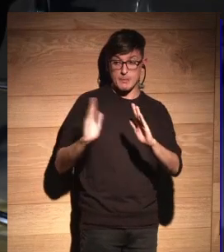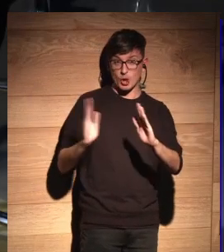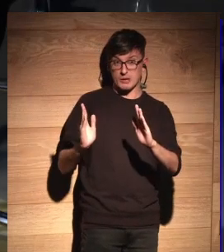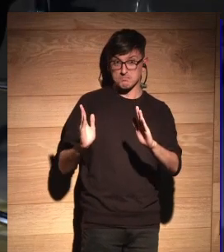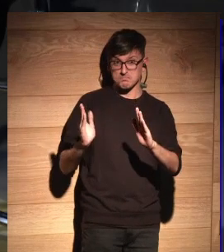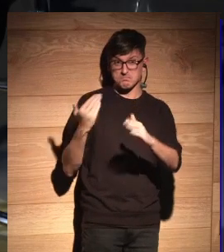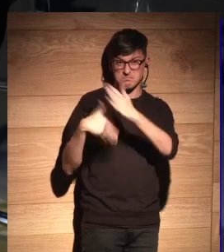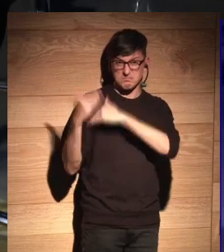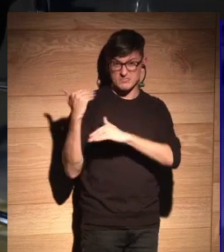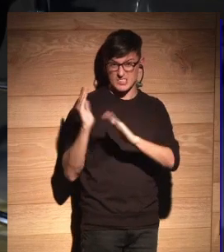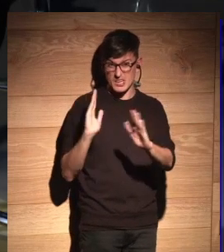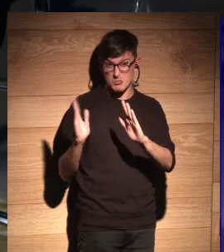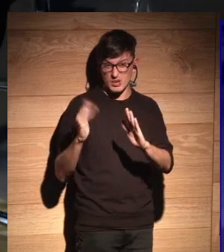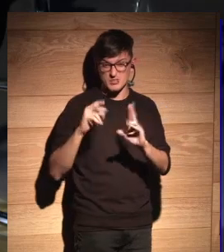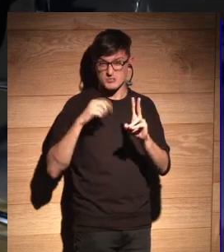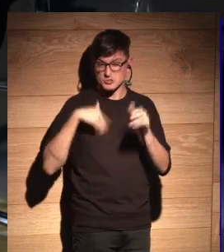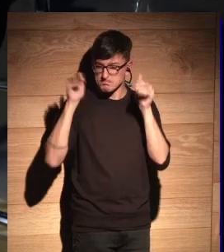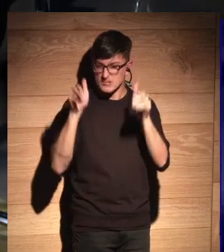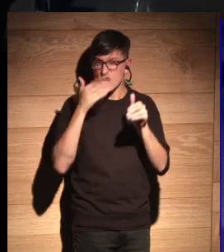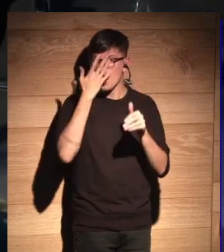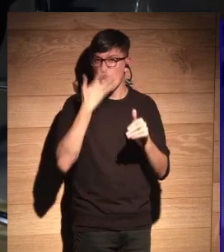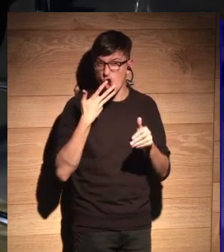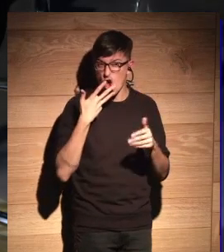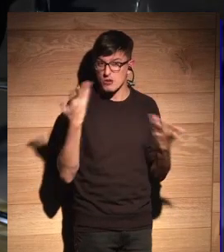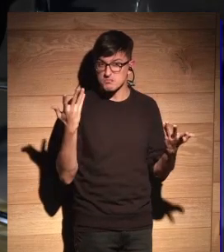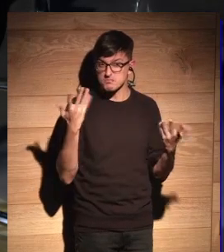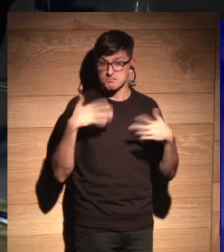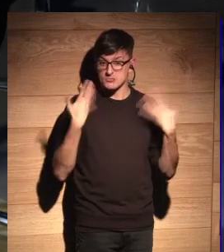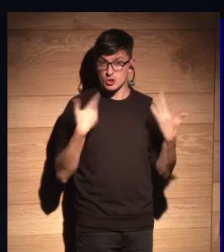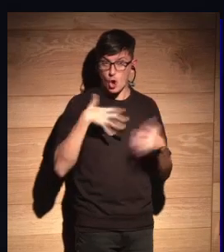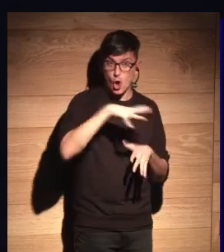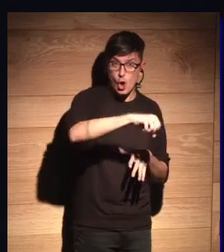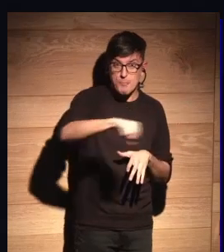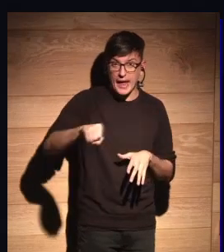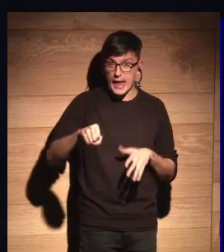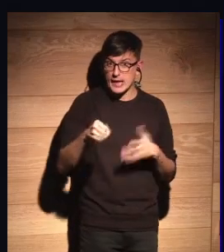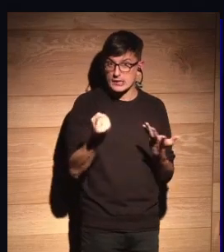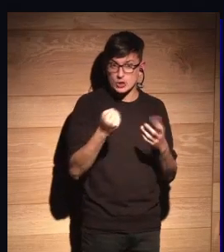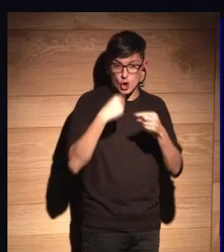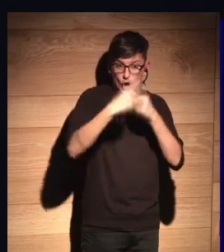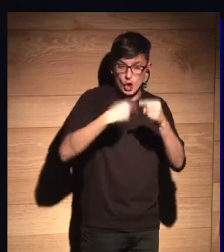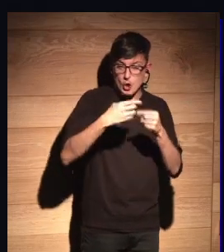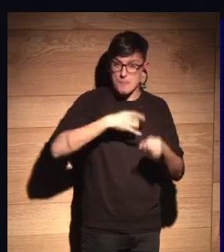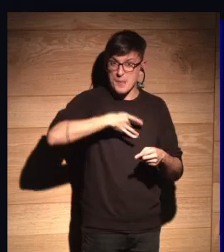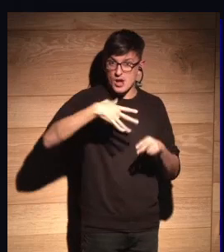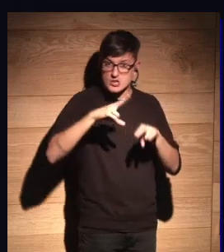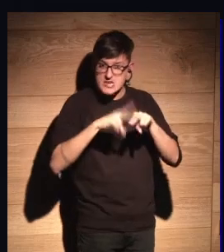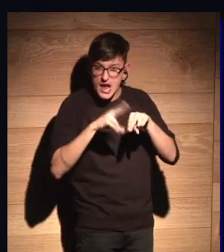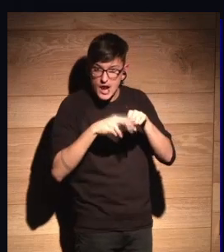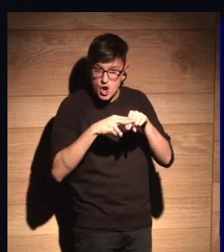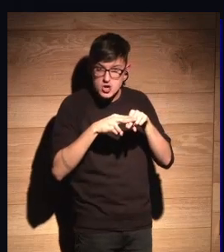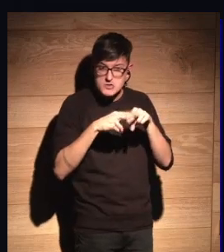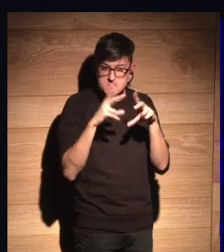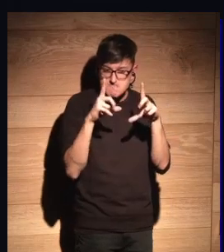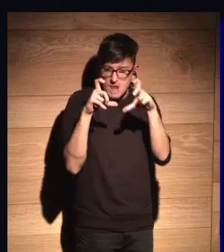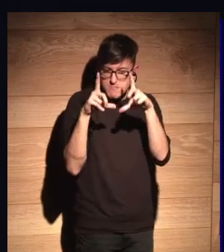film in Delhi, New Delhi, and then took that film in Afghanistan. So the first